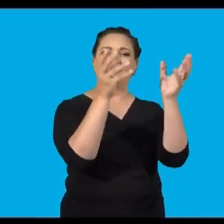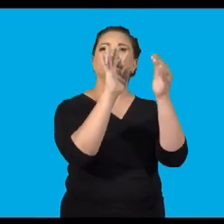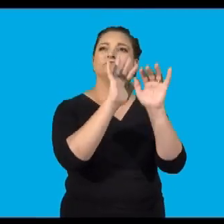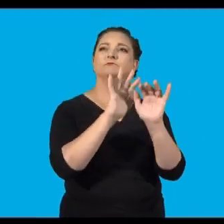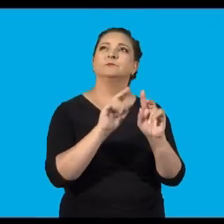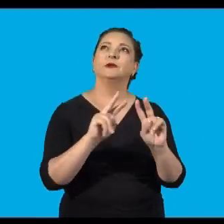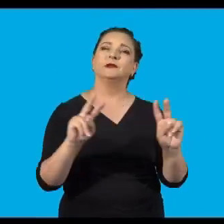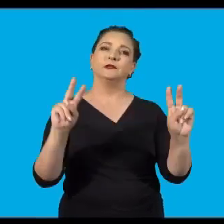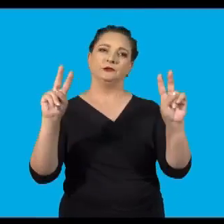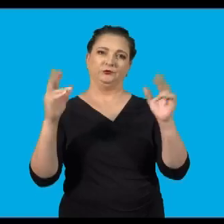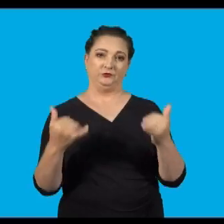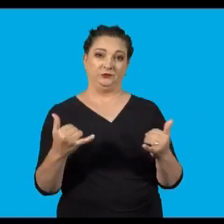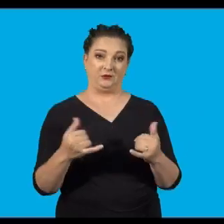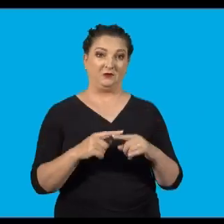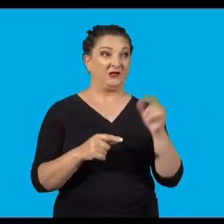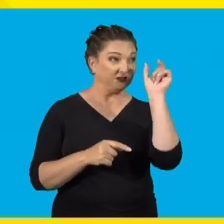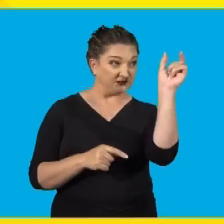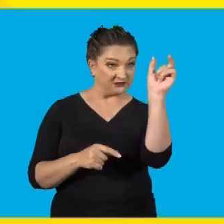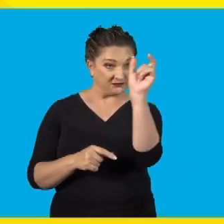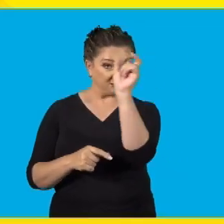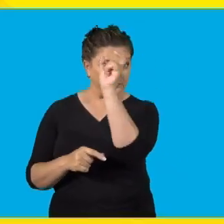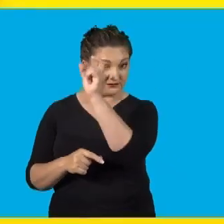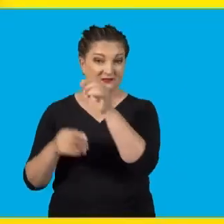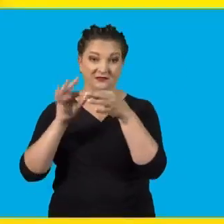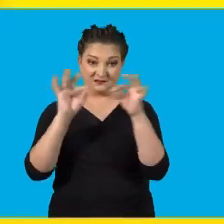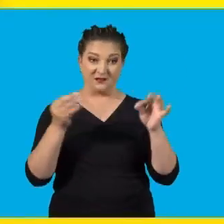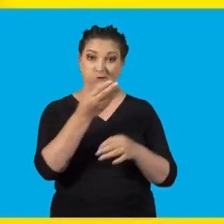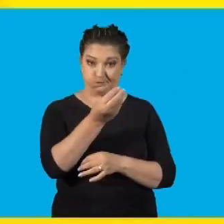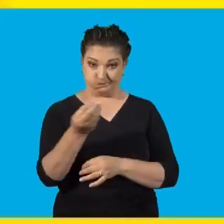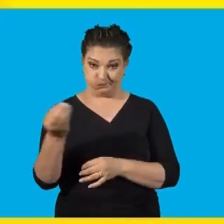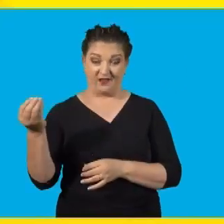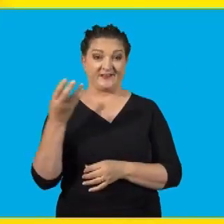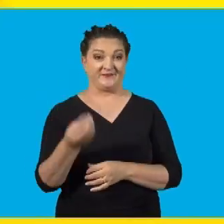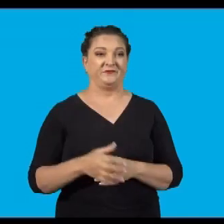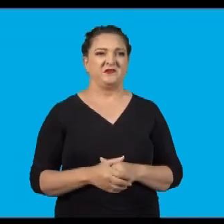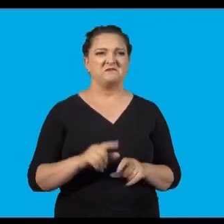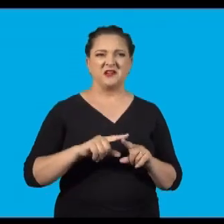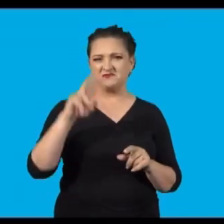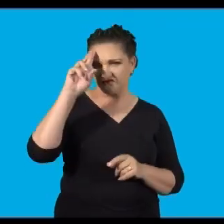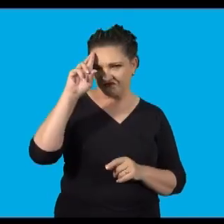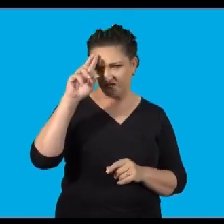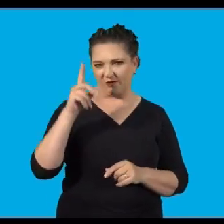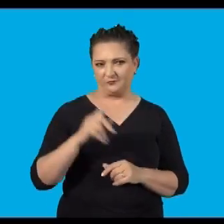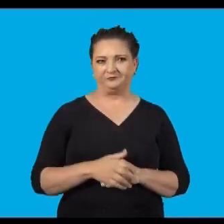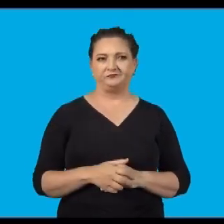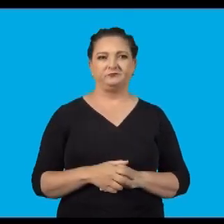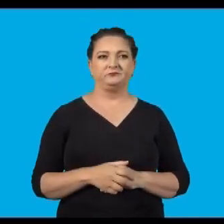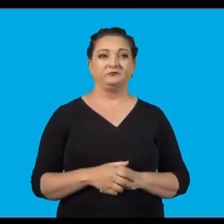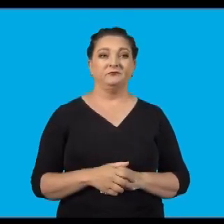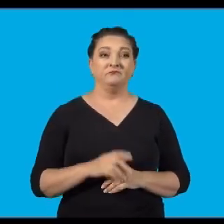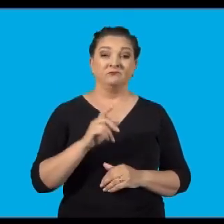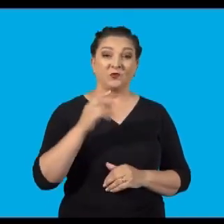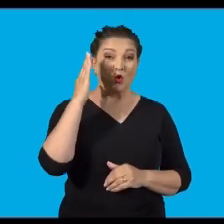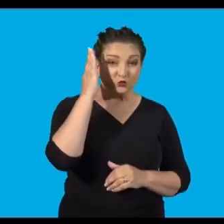we've identified, so each word in the sentence has a role to play, all right? And remember how we told